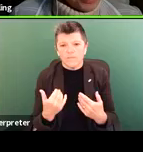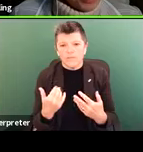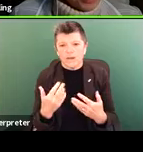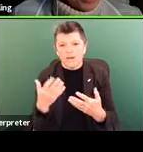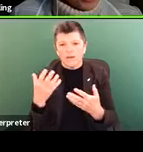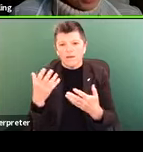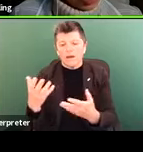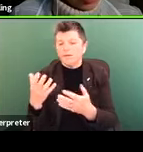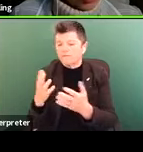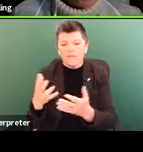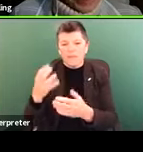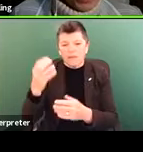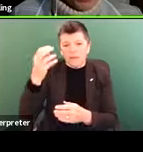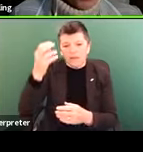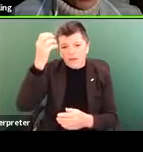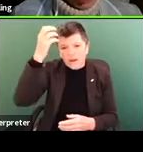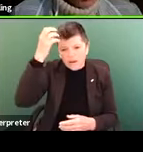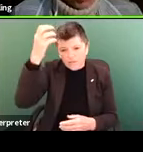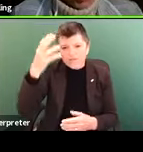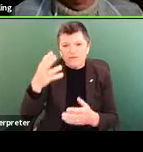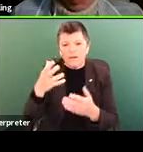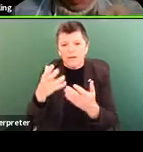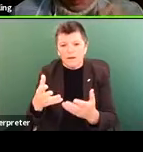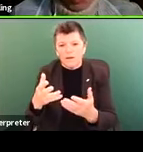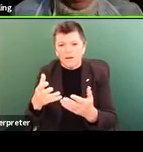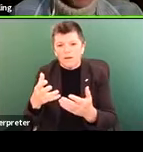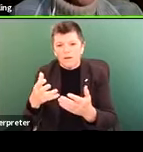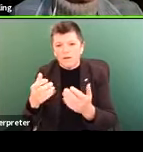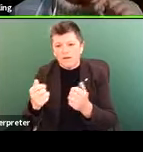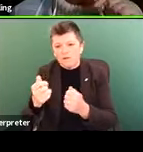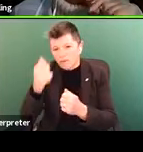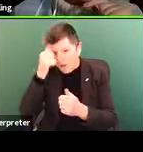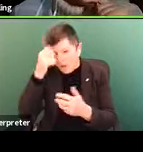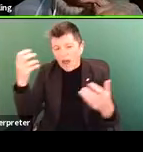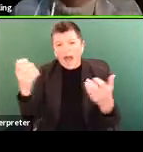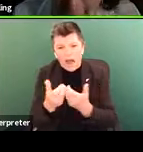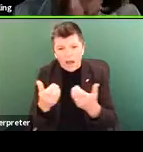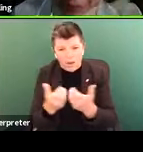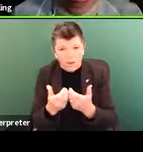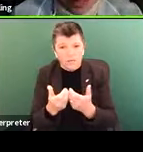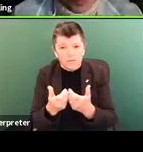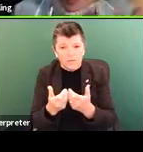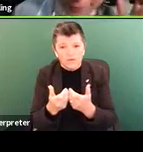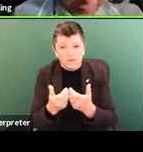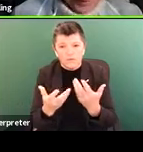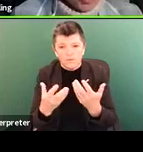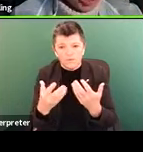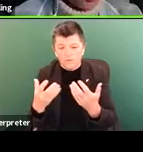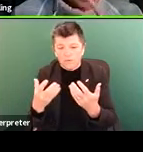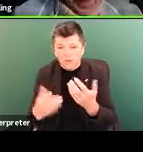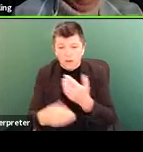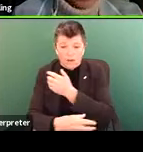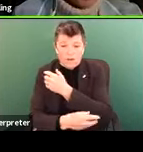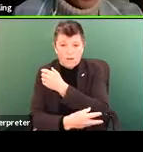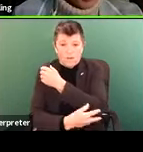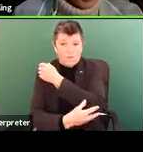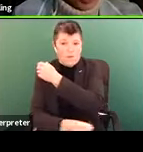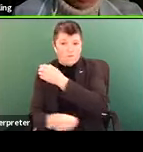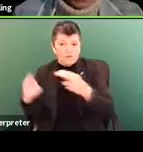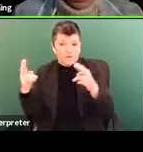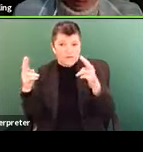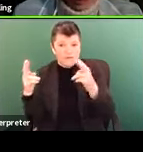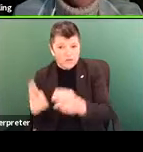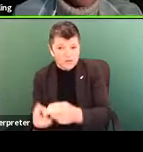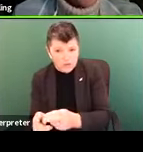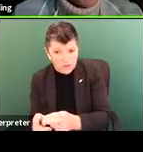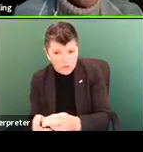know a lot of lessons how to reducing poverty, but no less